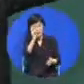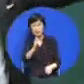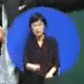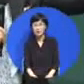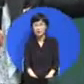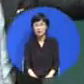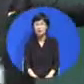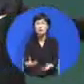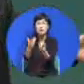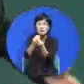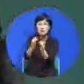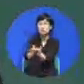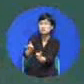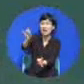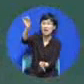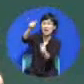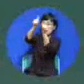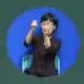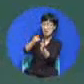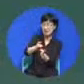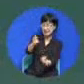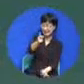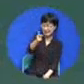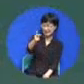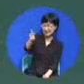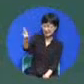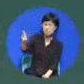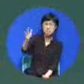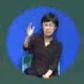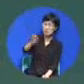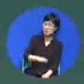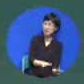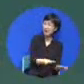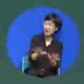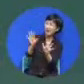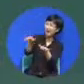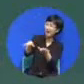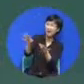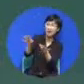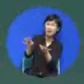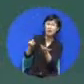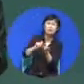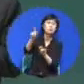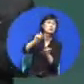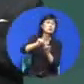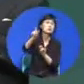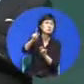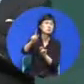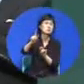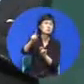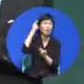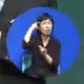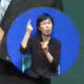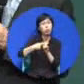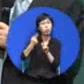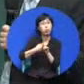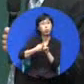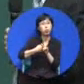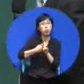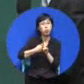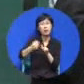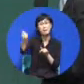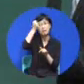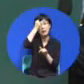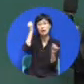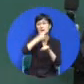Seoul. Or a building of idol worship, they'll all follow that building. People have no thought of their own, and that's why